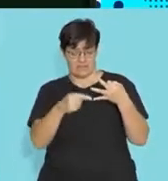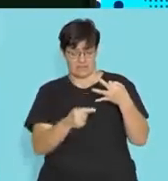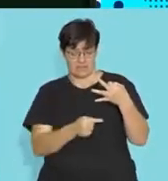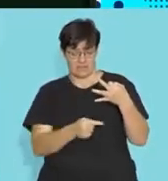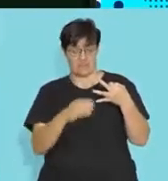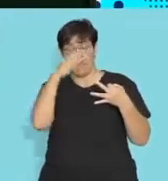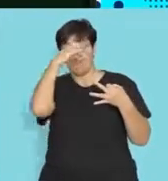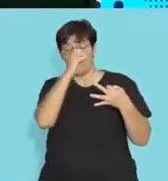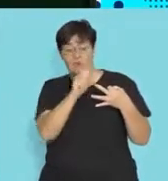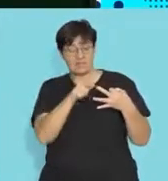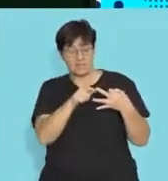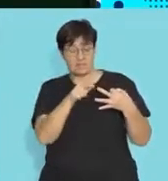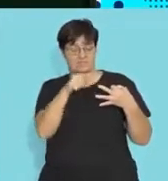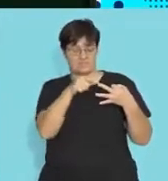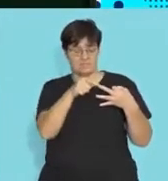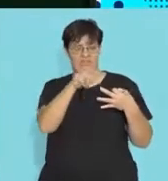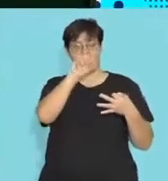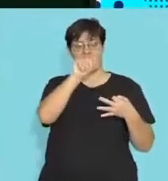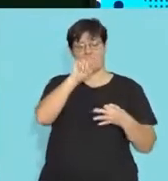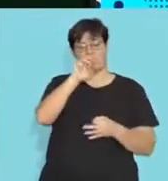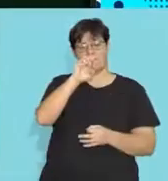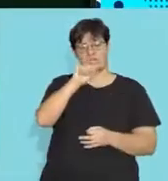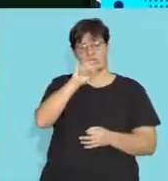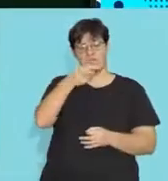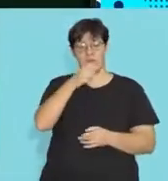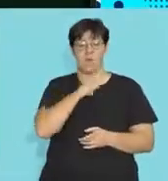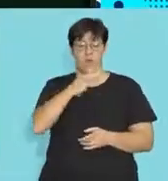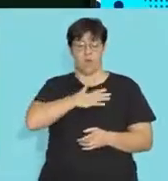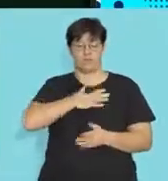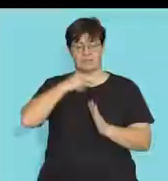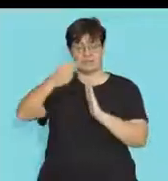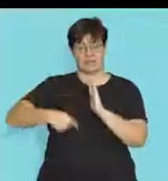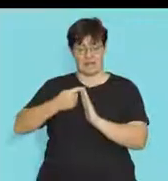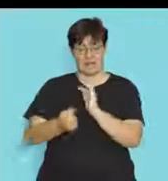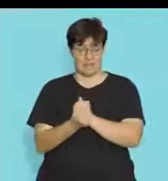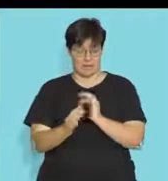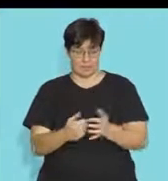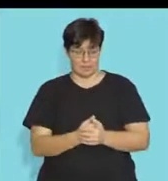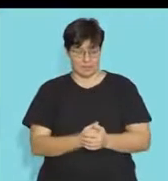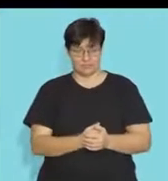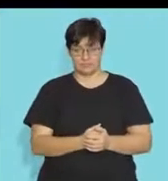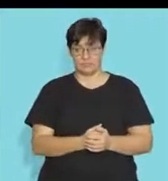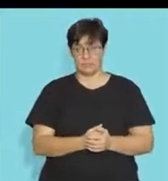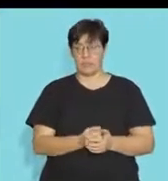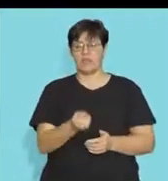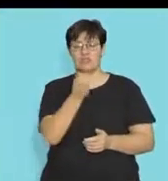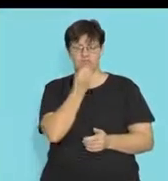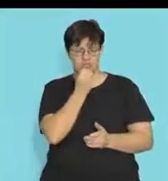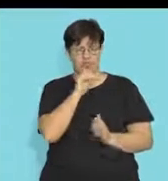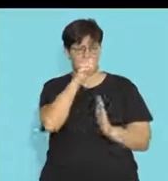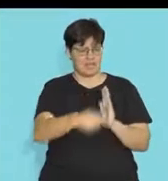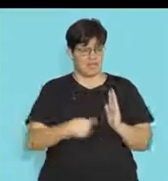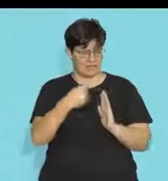pay special emphasis today on the atmosphere and how the oxygen cycle occurs. The nutrient cycle, as I